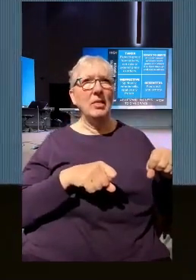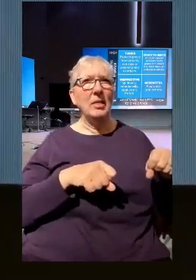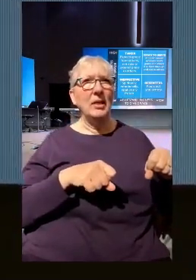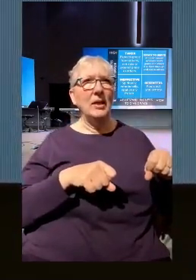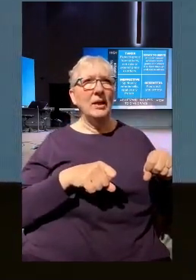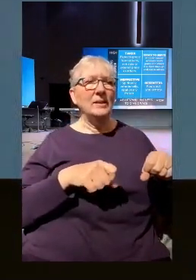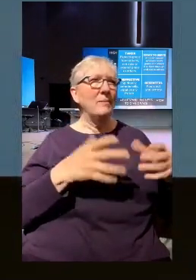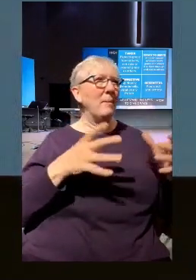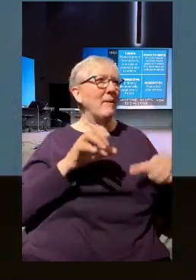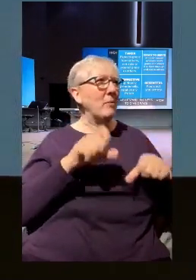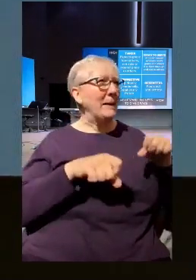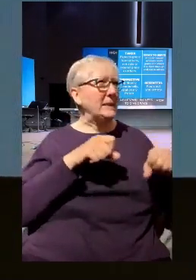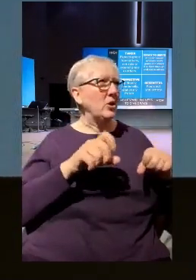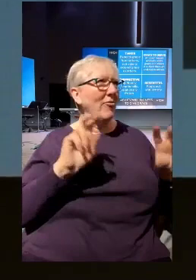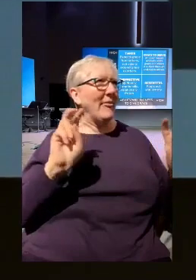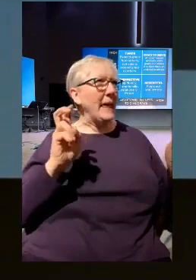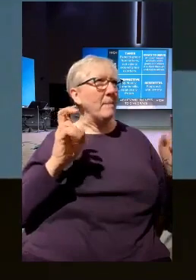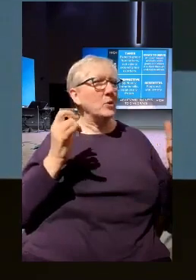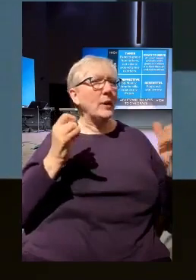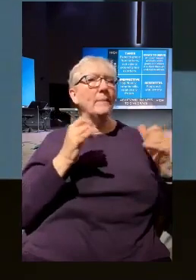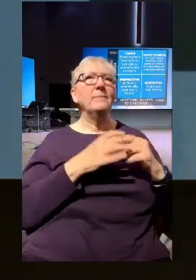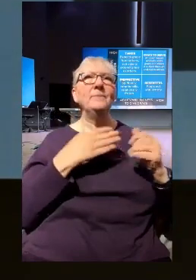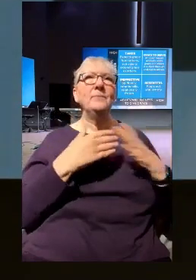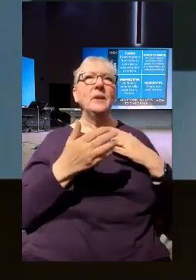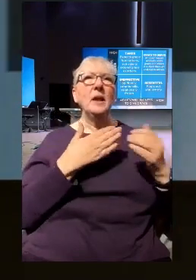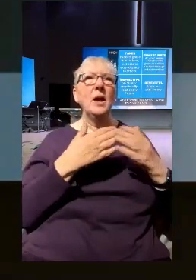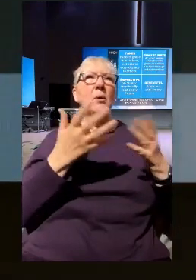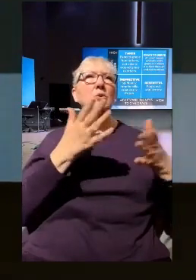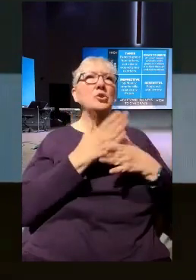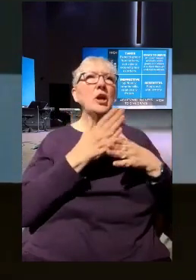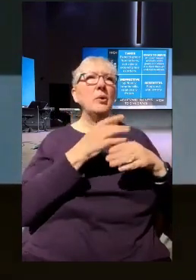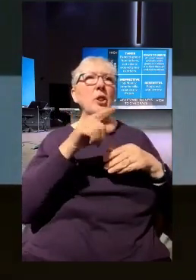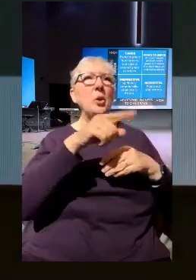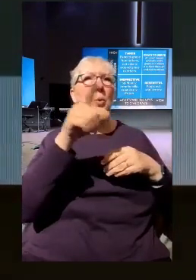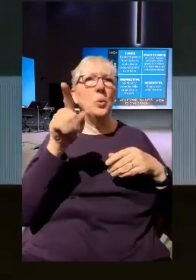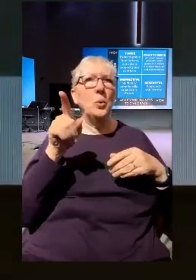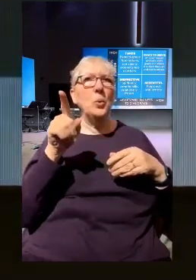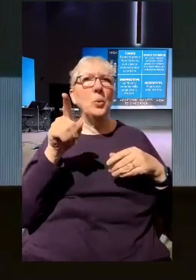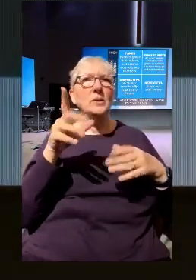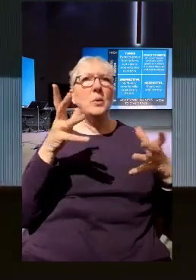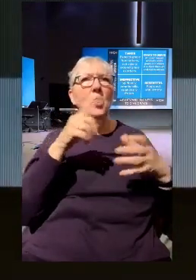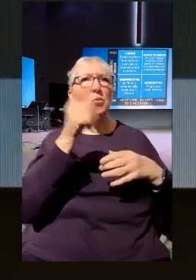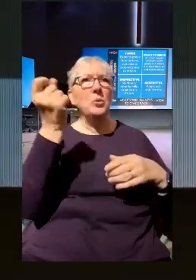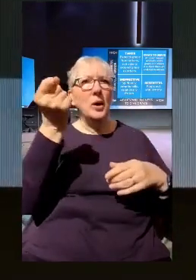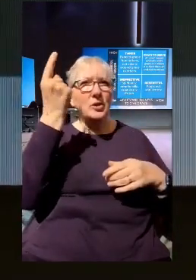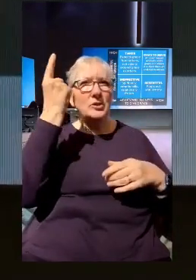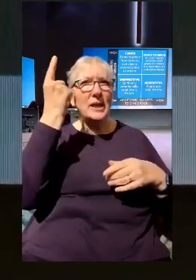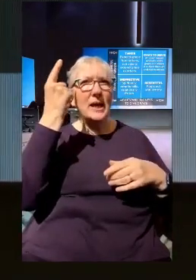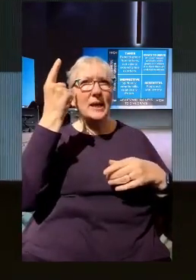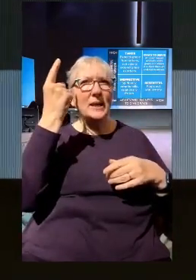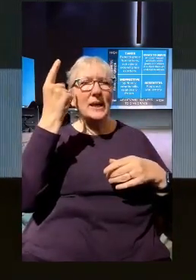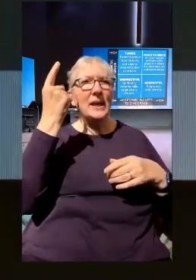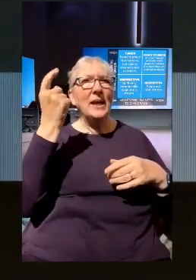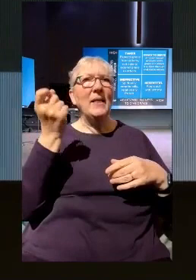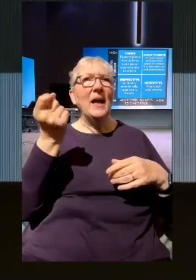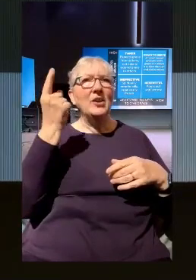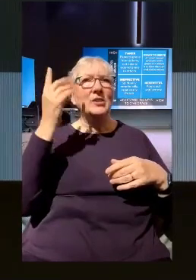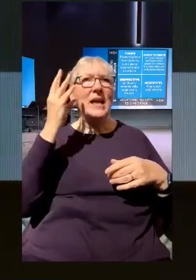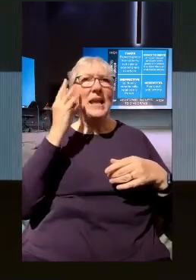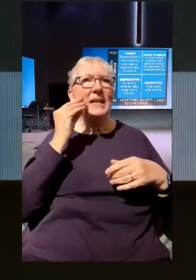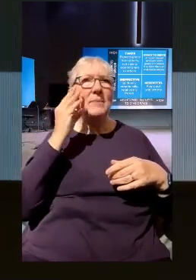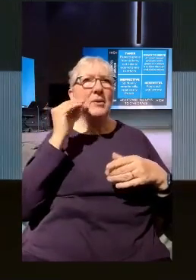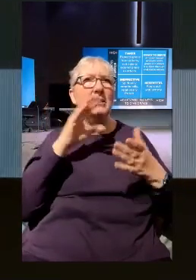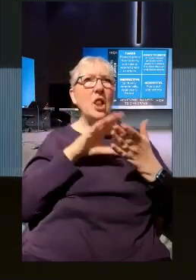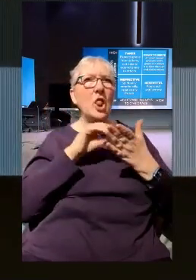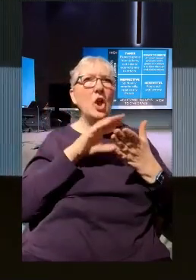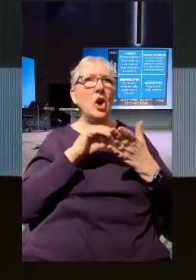today. But I want to share it with you because I want you to understand that understanding, experiencing, and learning to